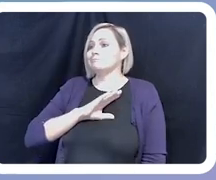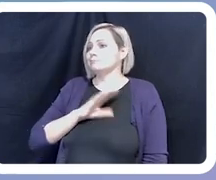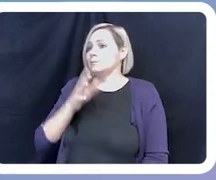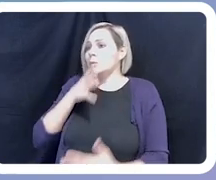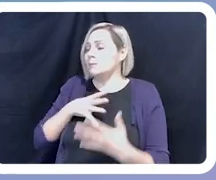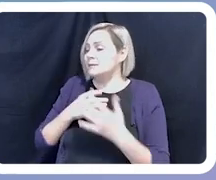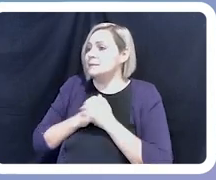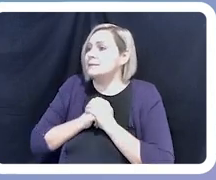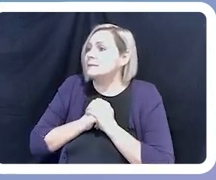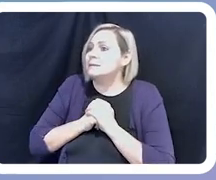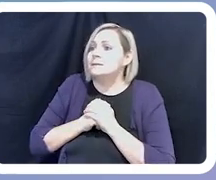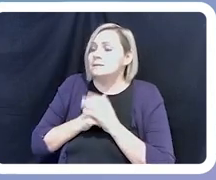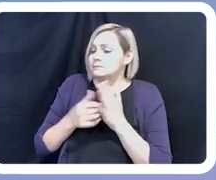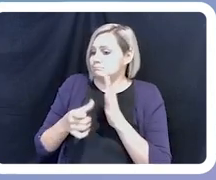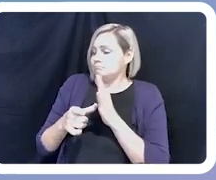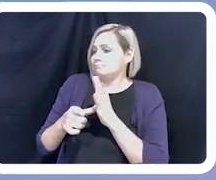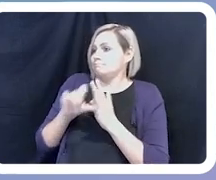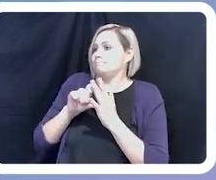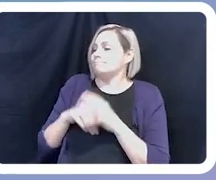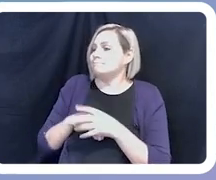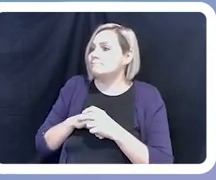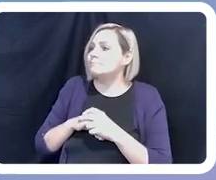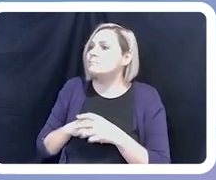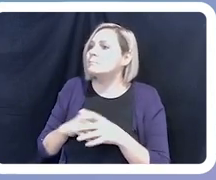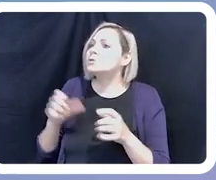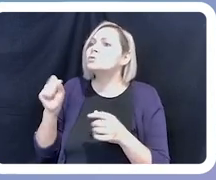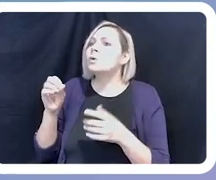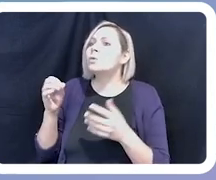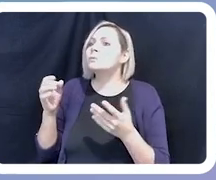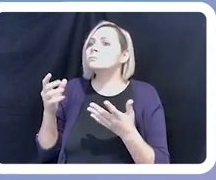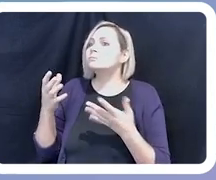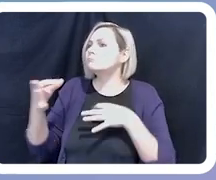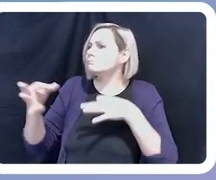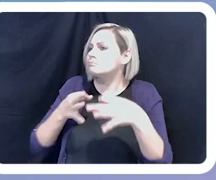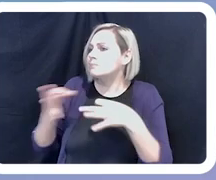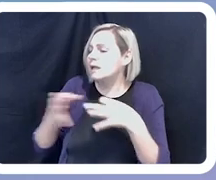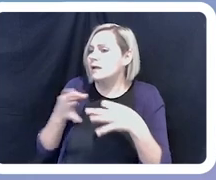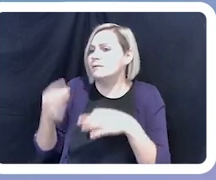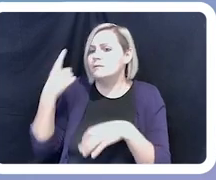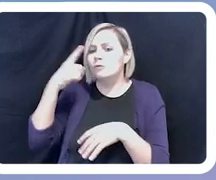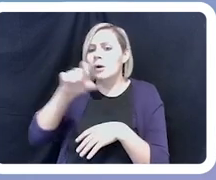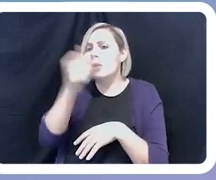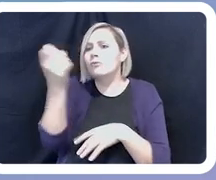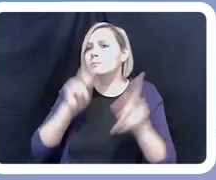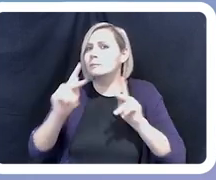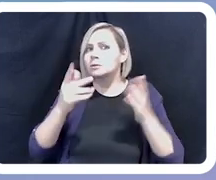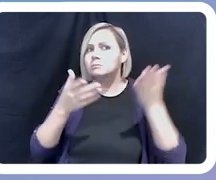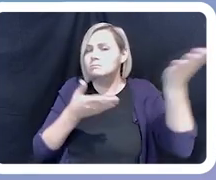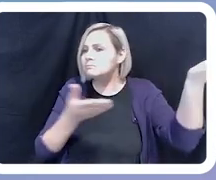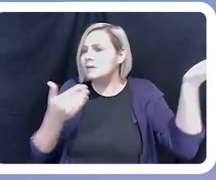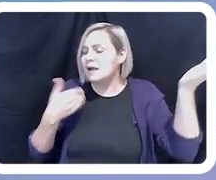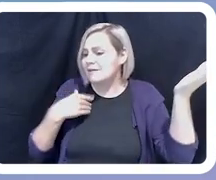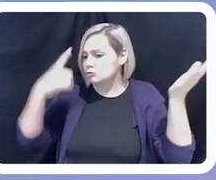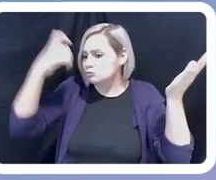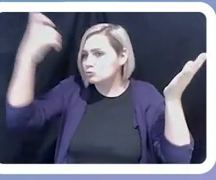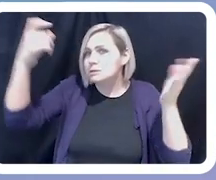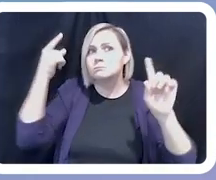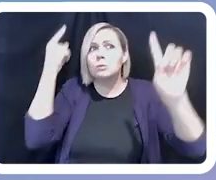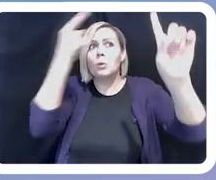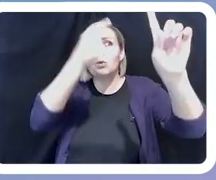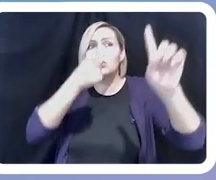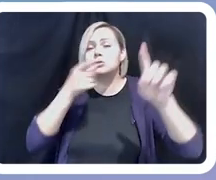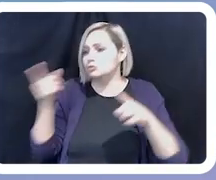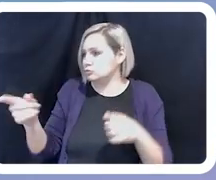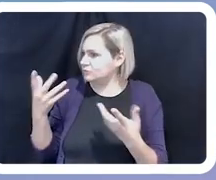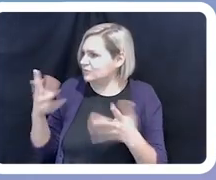So I want to know, what would you say to everybody out there and other people who have dreams that they want to fulfill? Because it just seems like